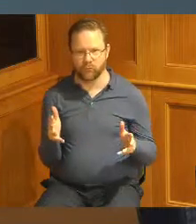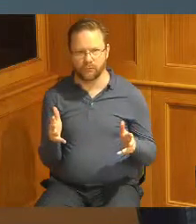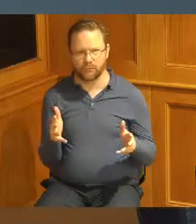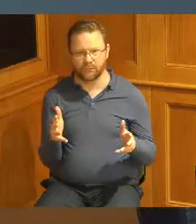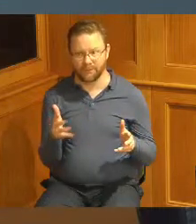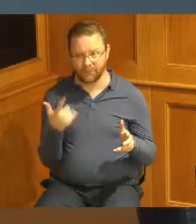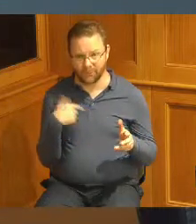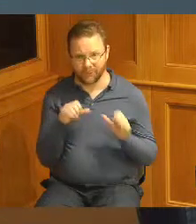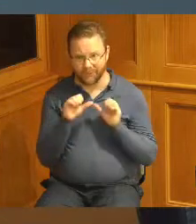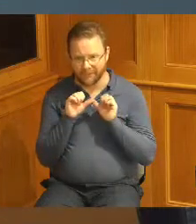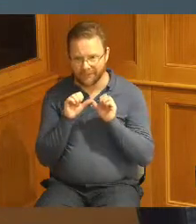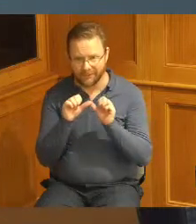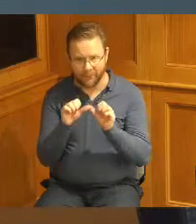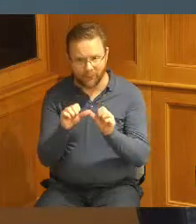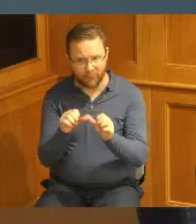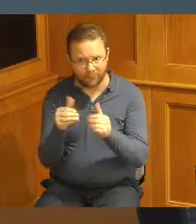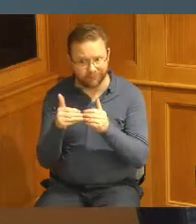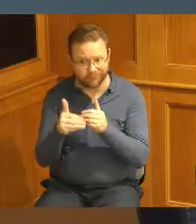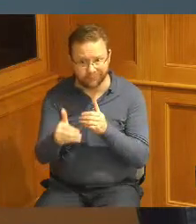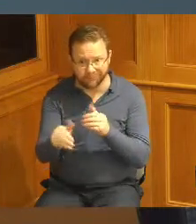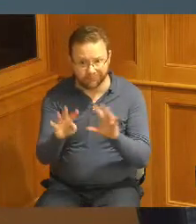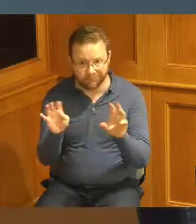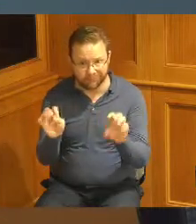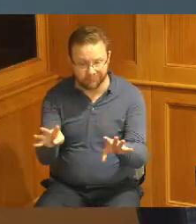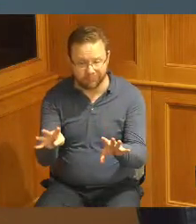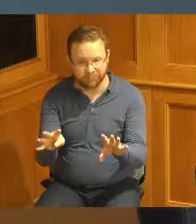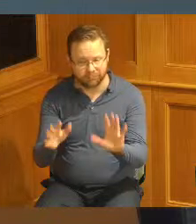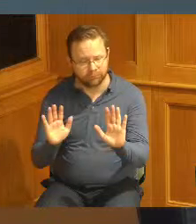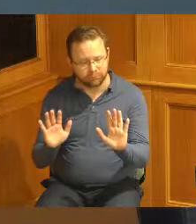do you continue to do that? I have my own